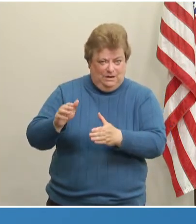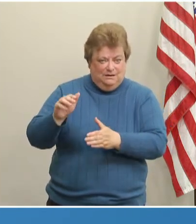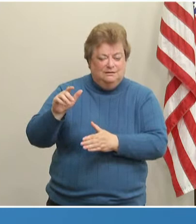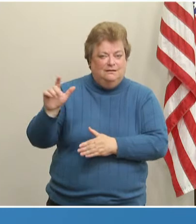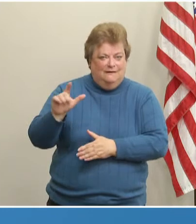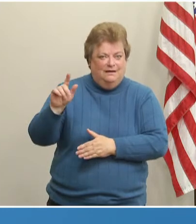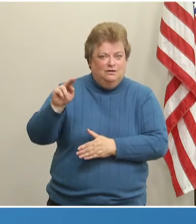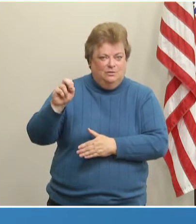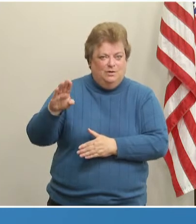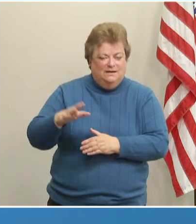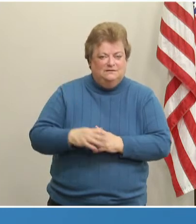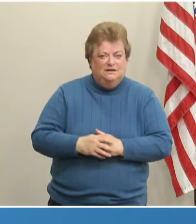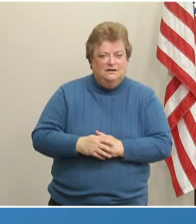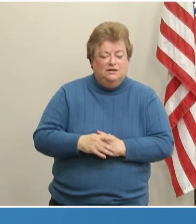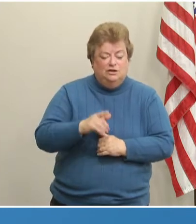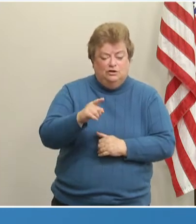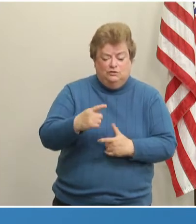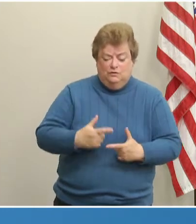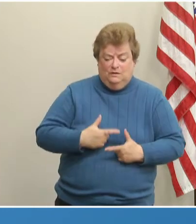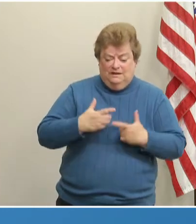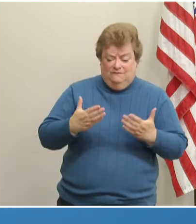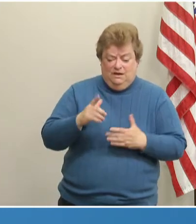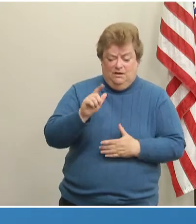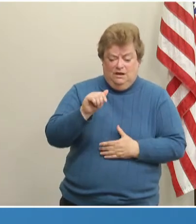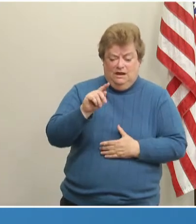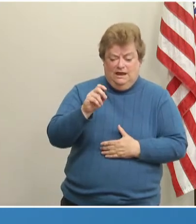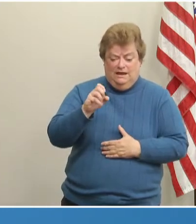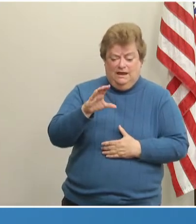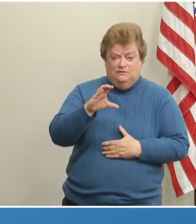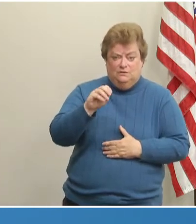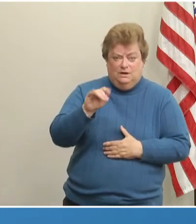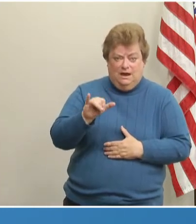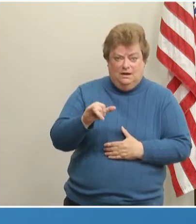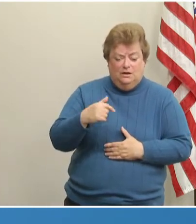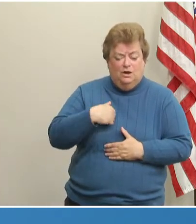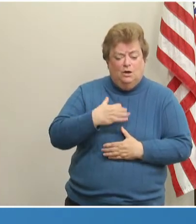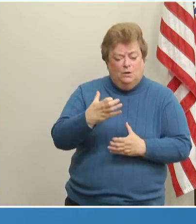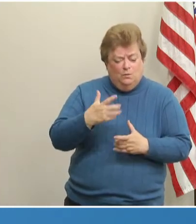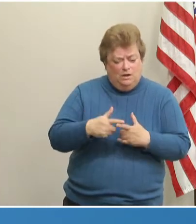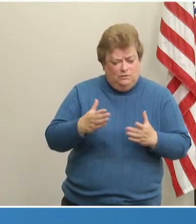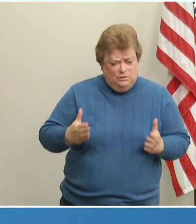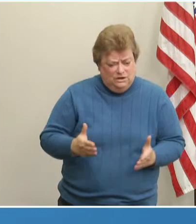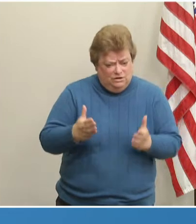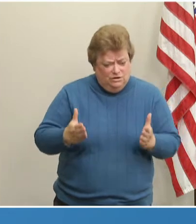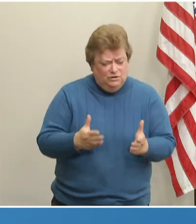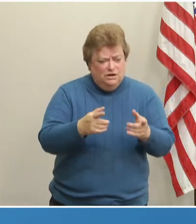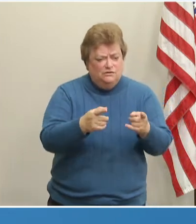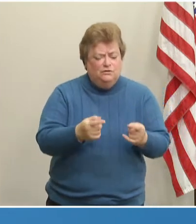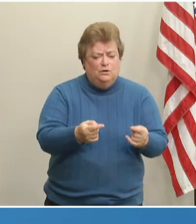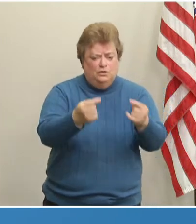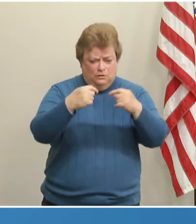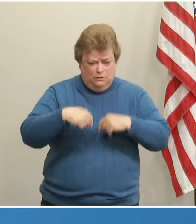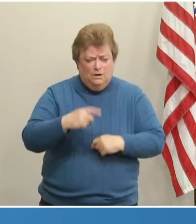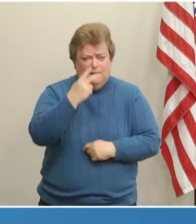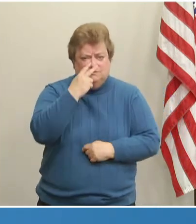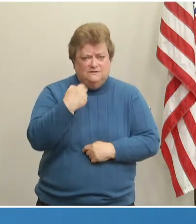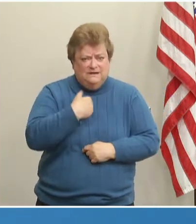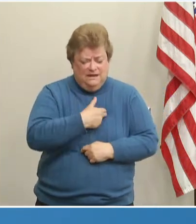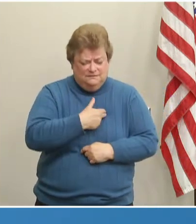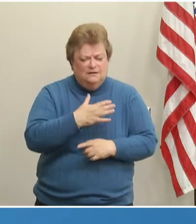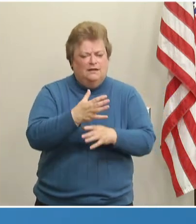Nebraska. So if you live in Lancaster County, we would like to encourage you to come and see us and